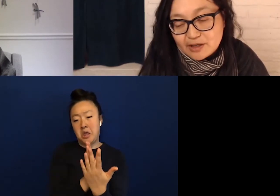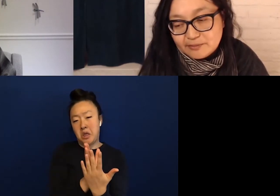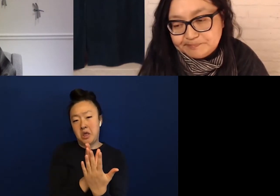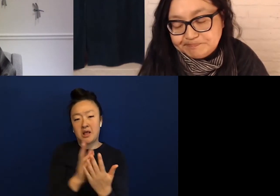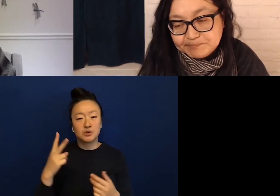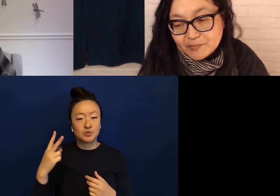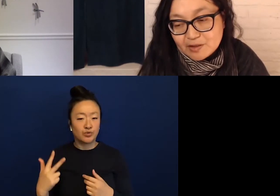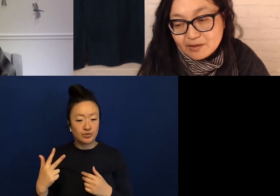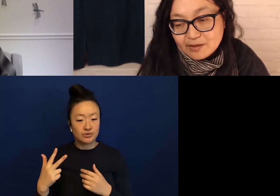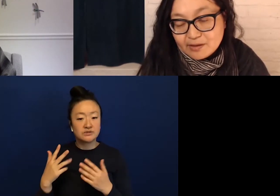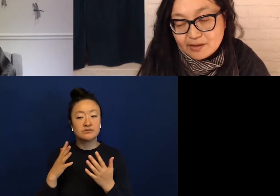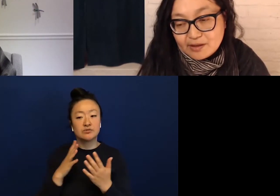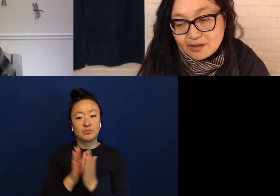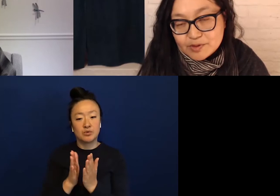section